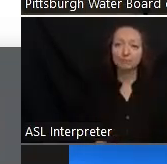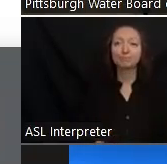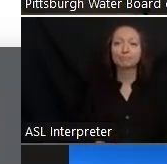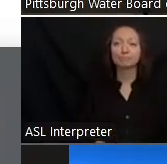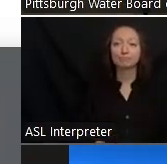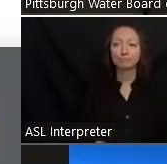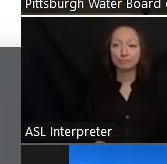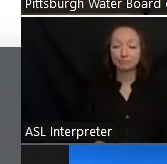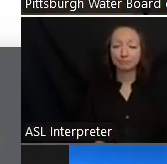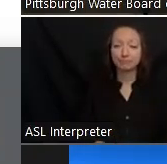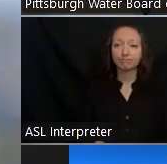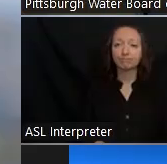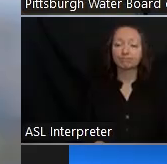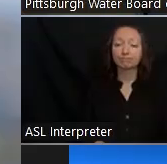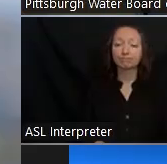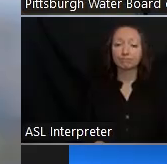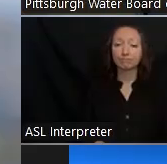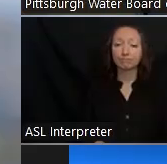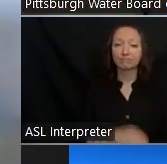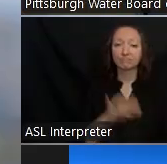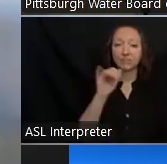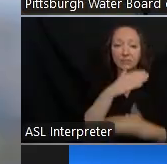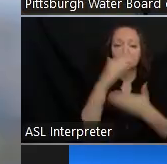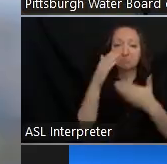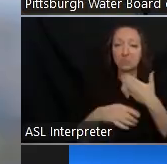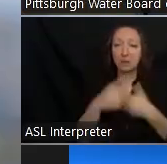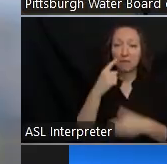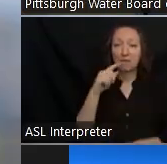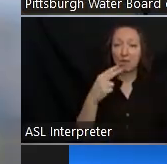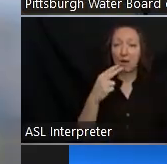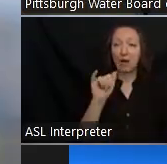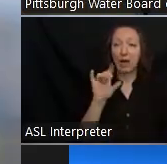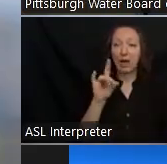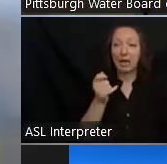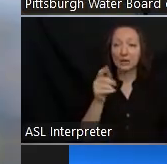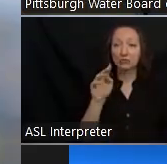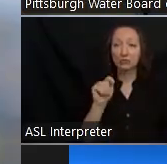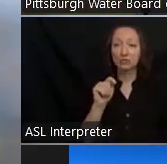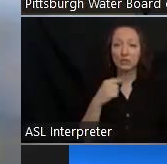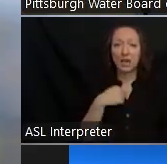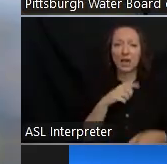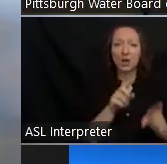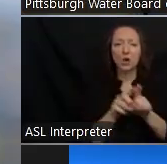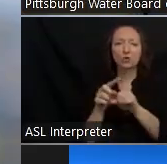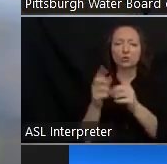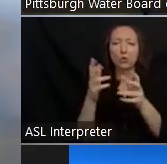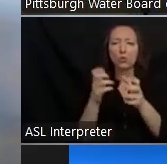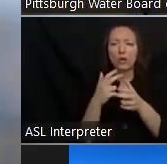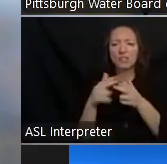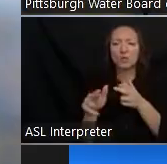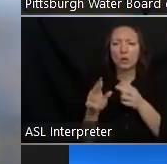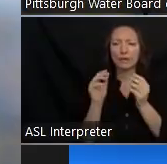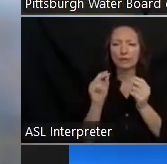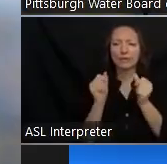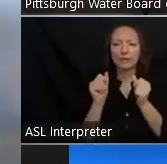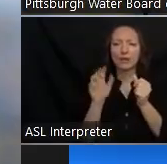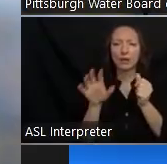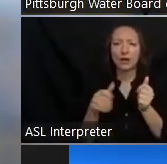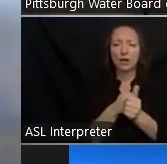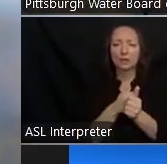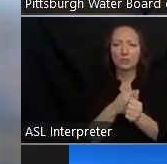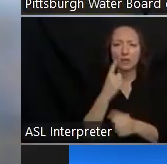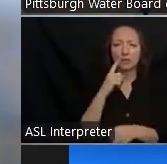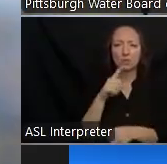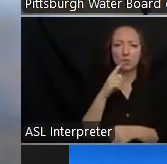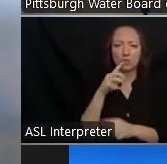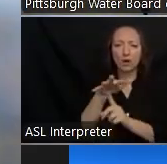That is it for the hydrants and the slides. I did want to provide a quick update on the side of our environmental